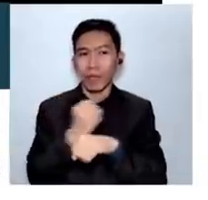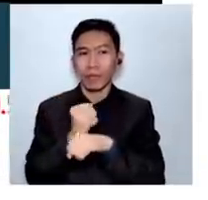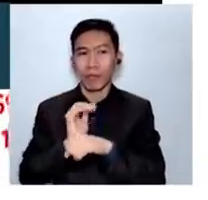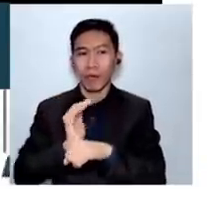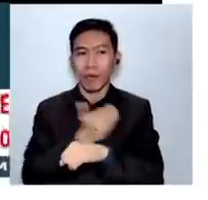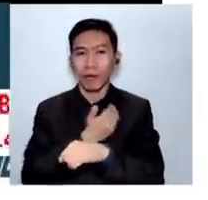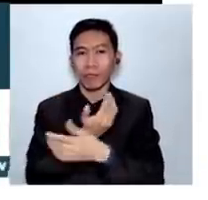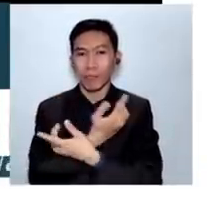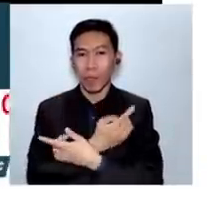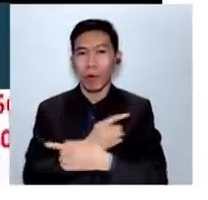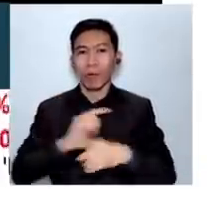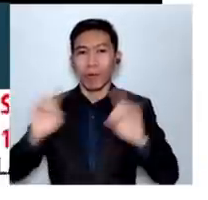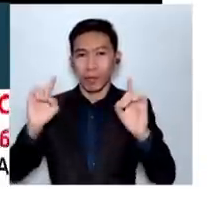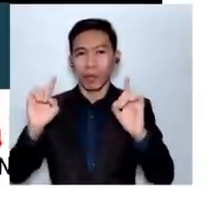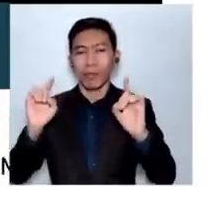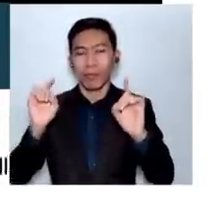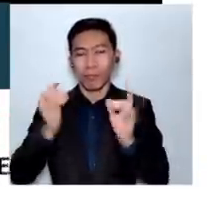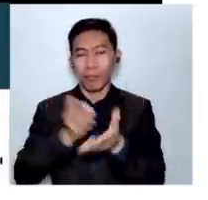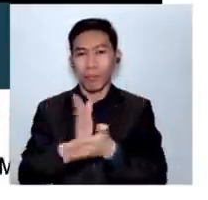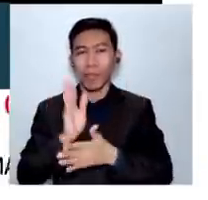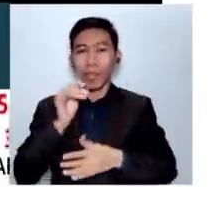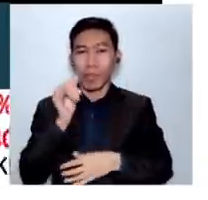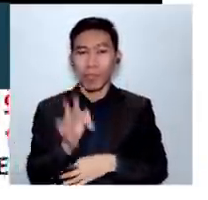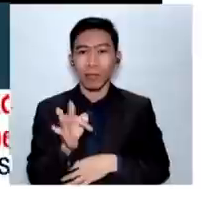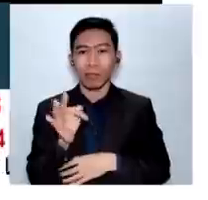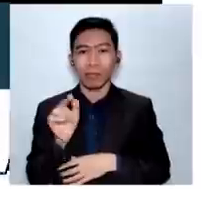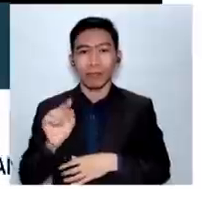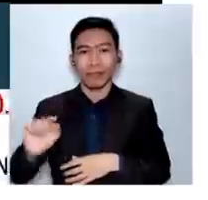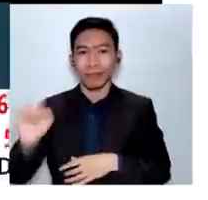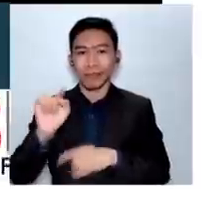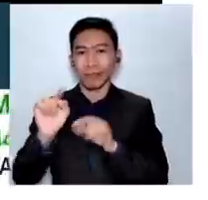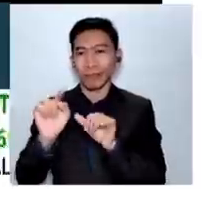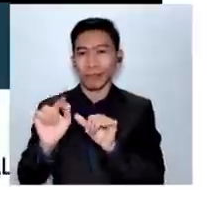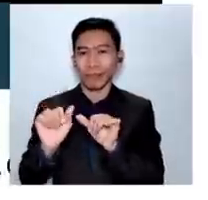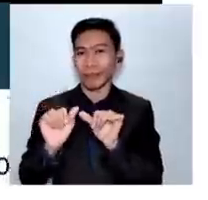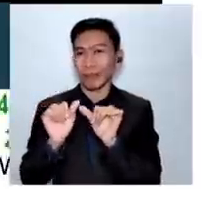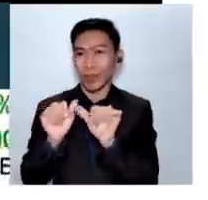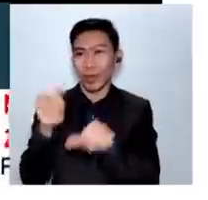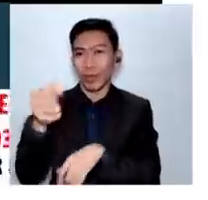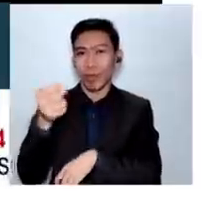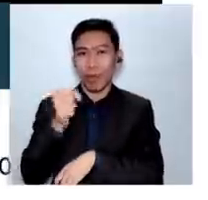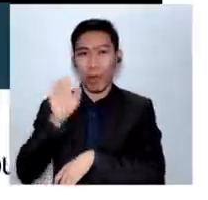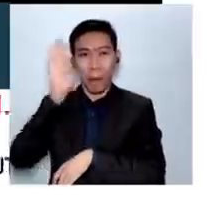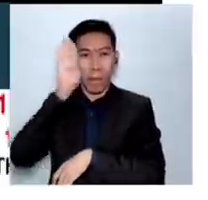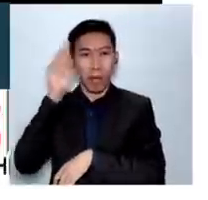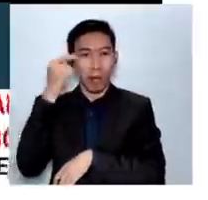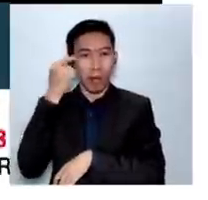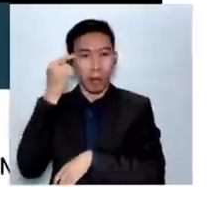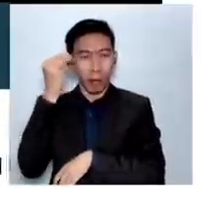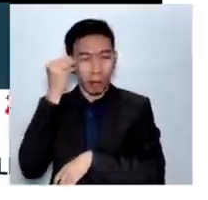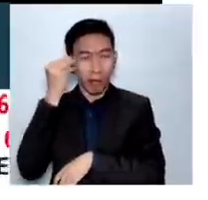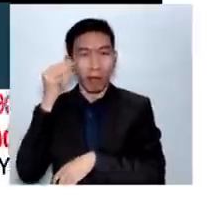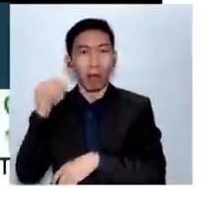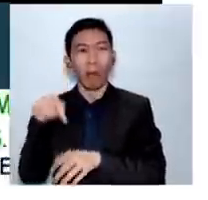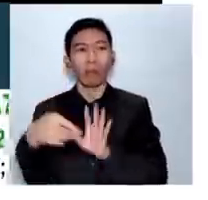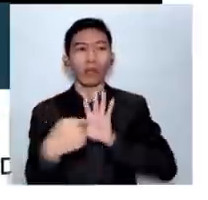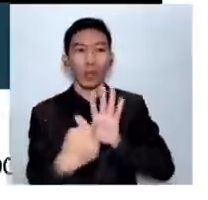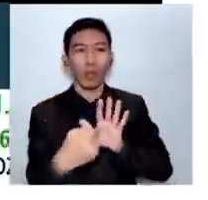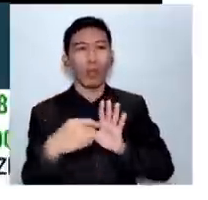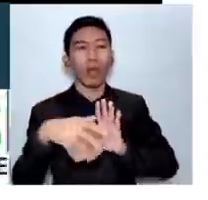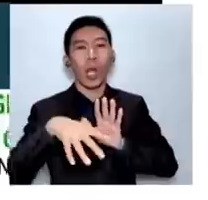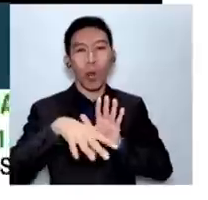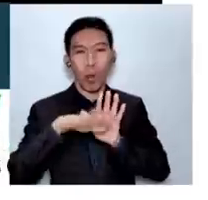So kung gawin nila yan, lalo nilang pinapakita, hindi lamang sa publiko, but pati sa COMELEC, that they have